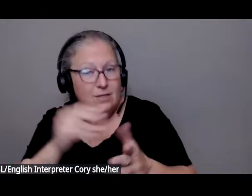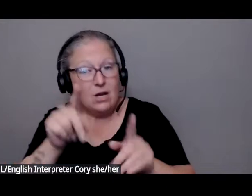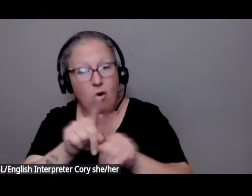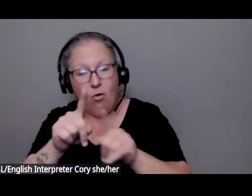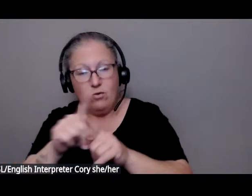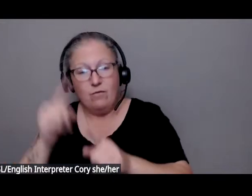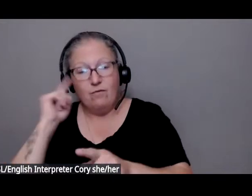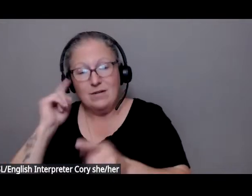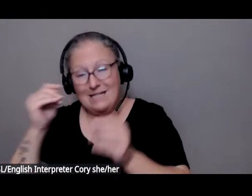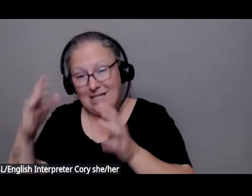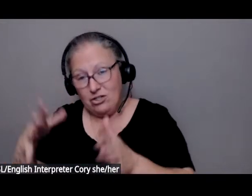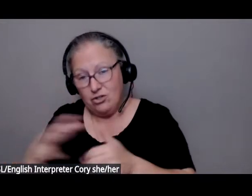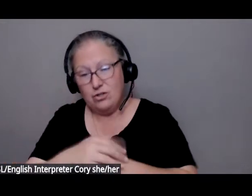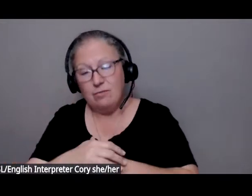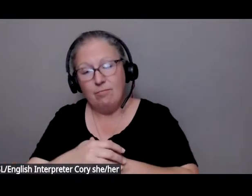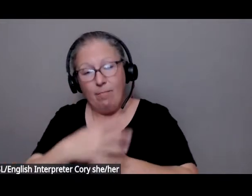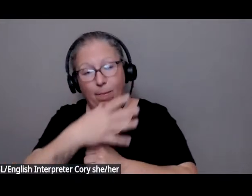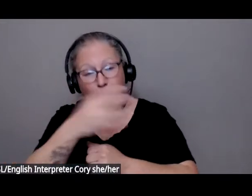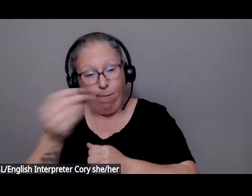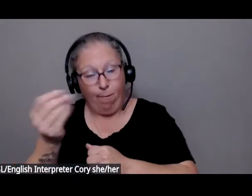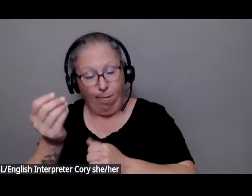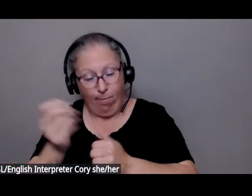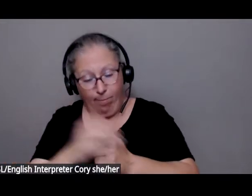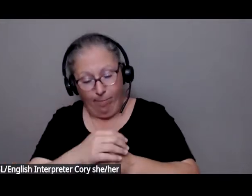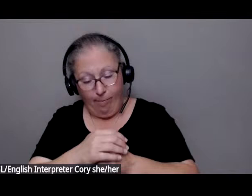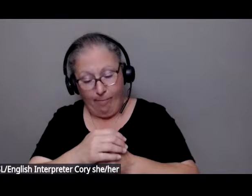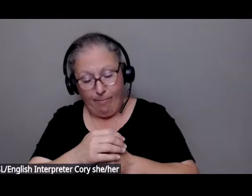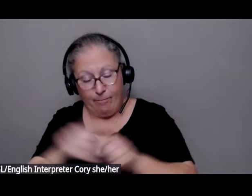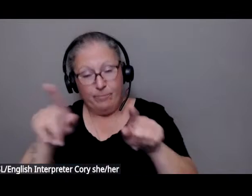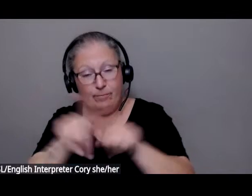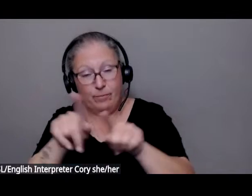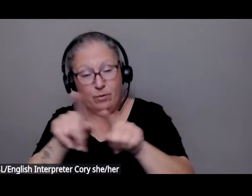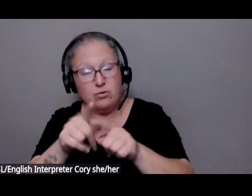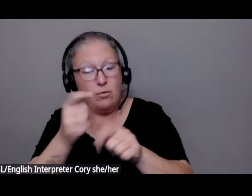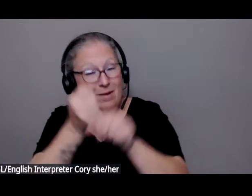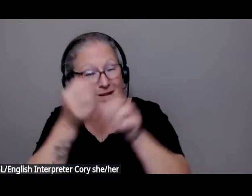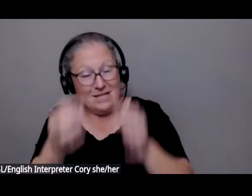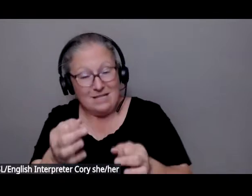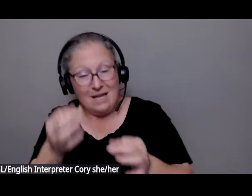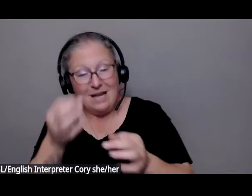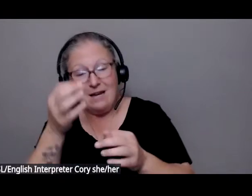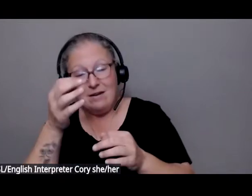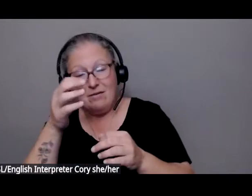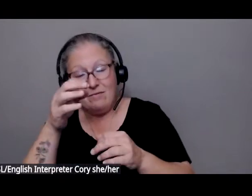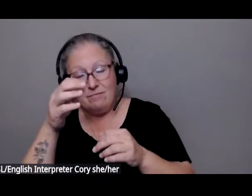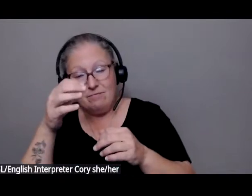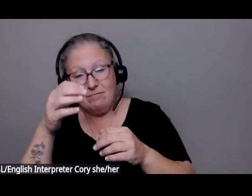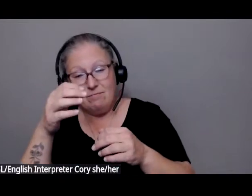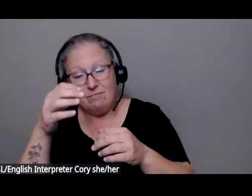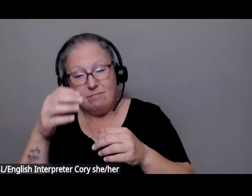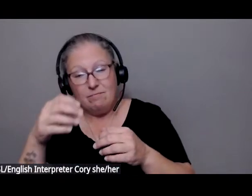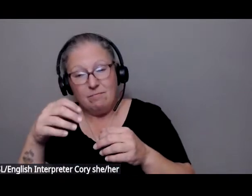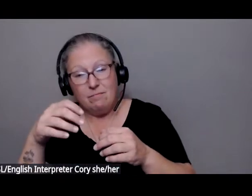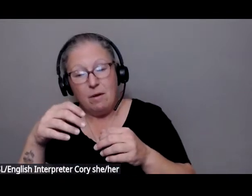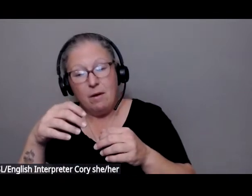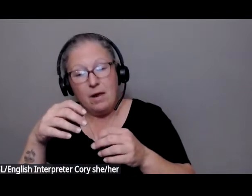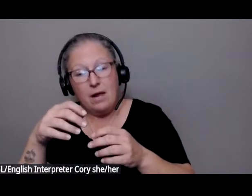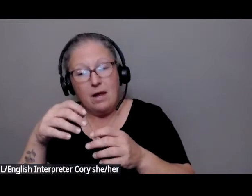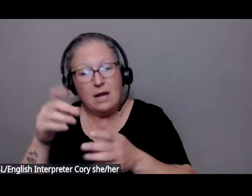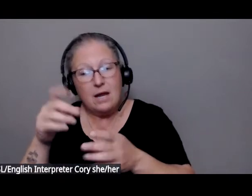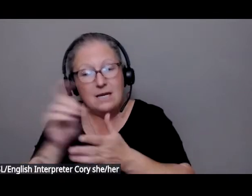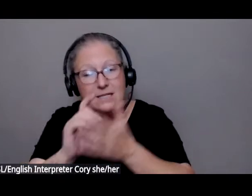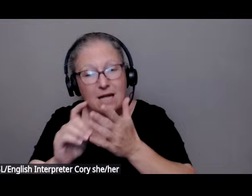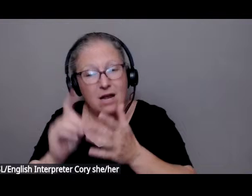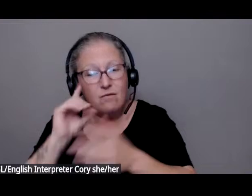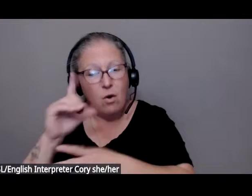teachers. And we also decided on merch designs for the board council and sweatshirt logos through